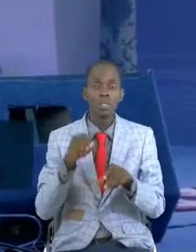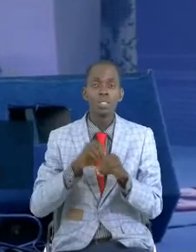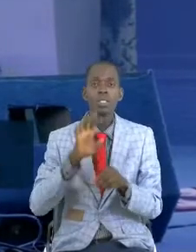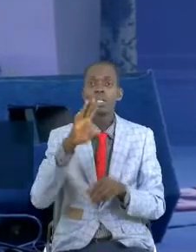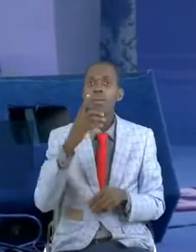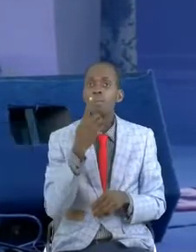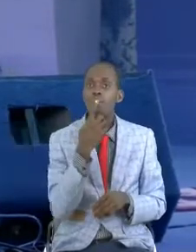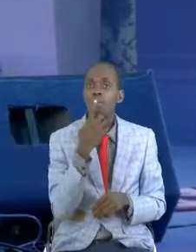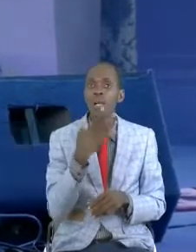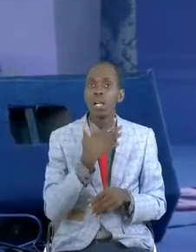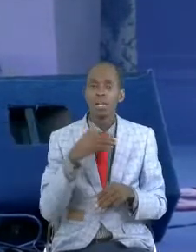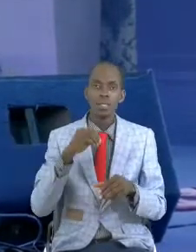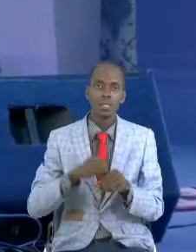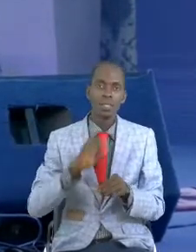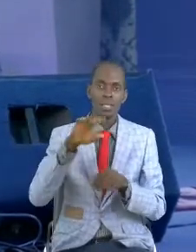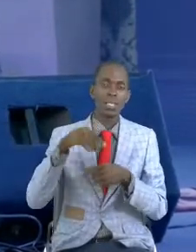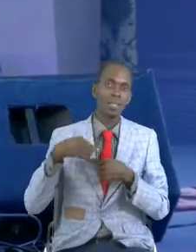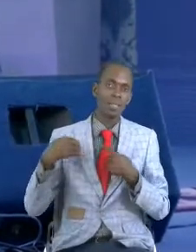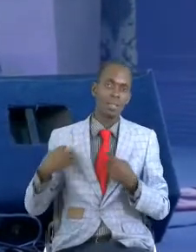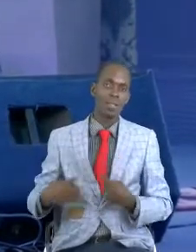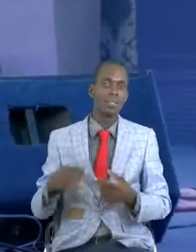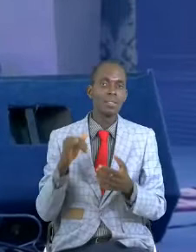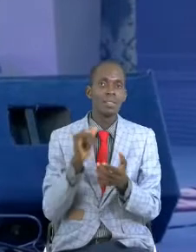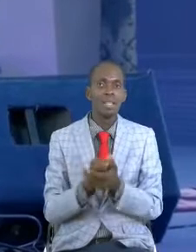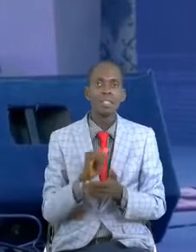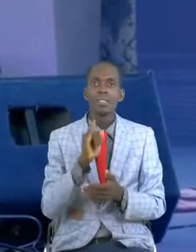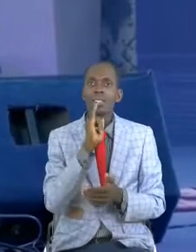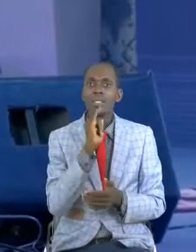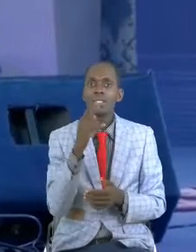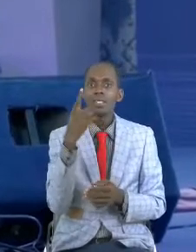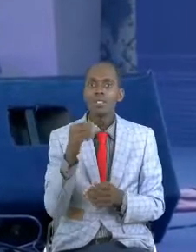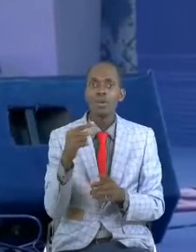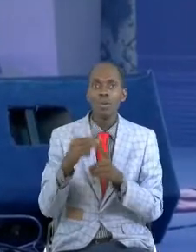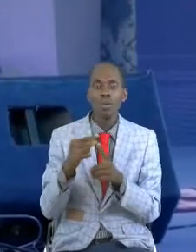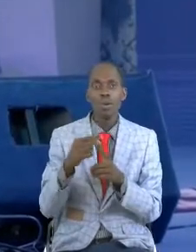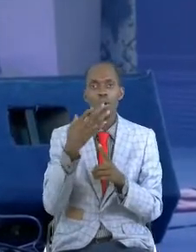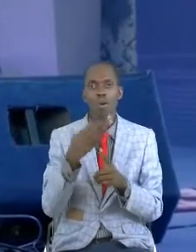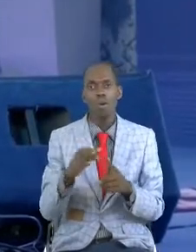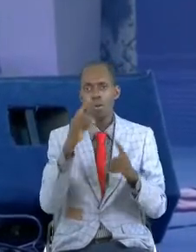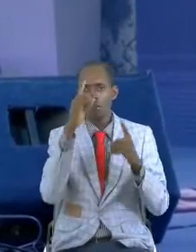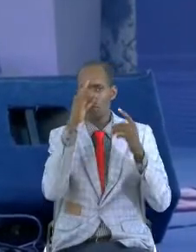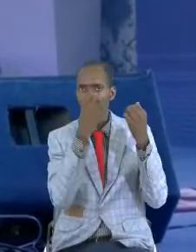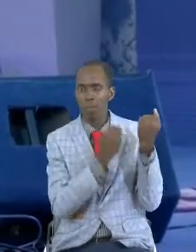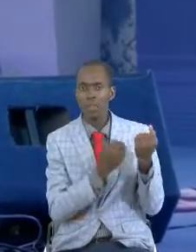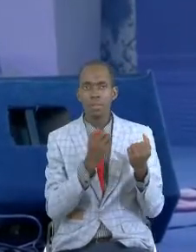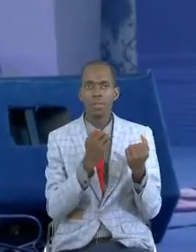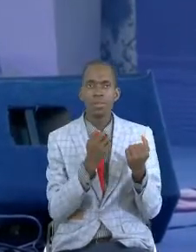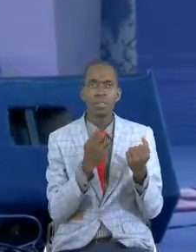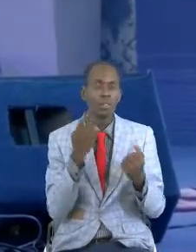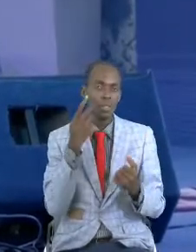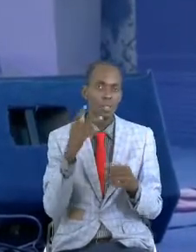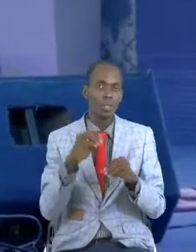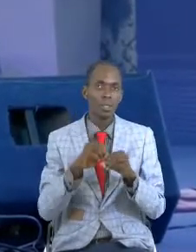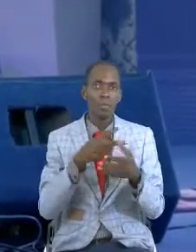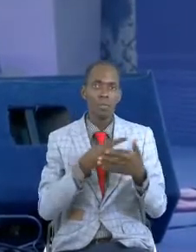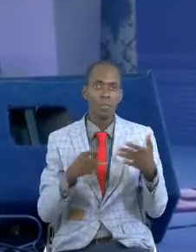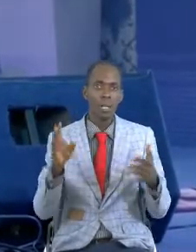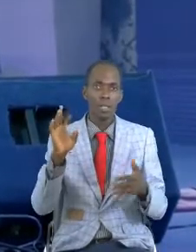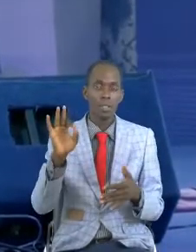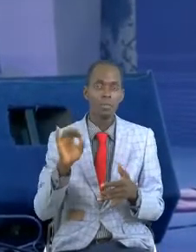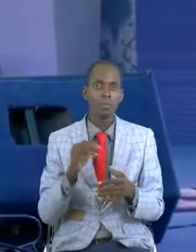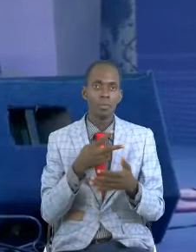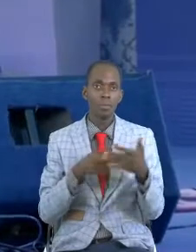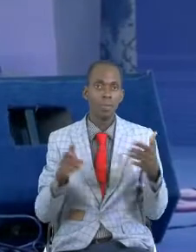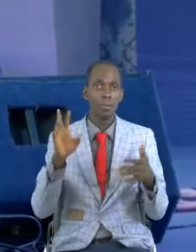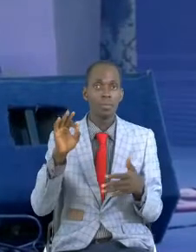in thine heart. That is the word of faith which we preach. Look at verse 9. In verse 9, that